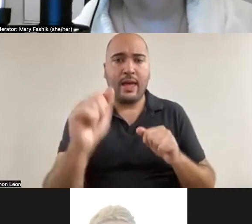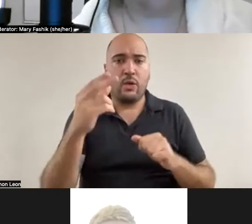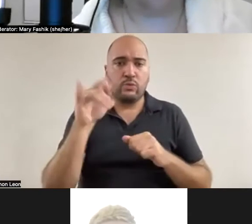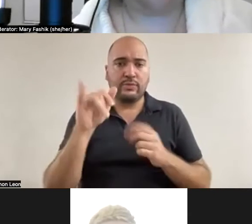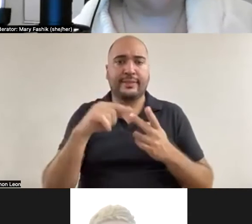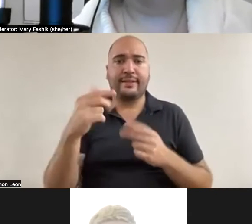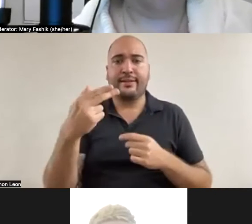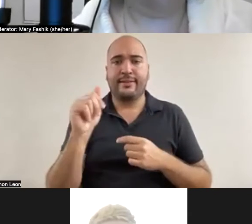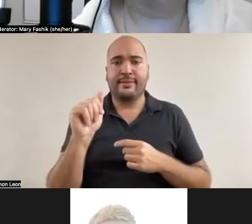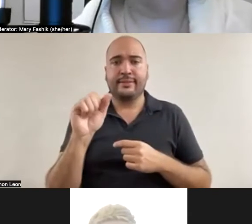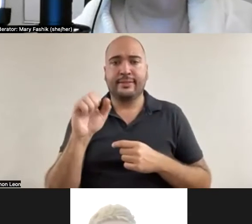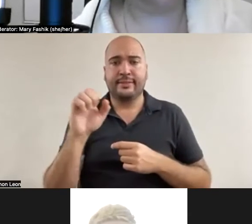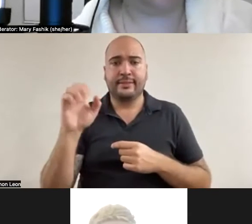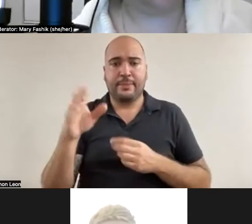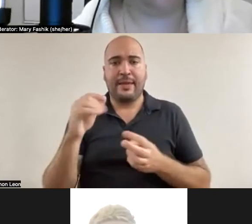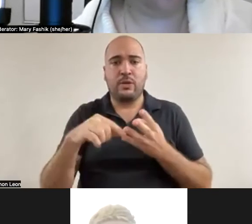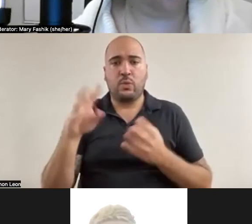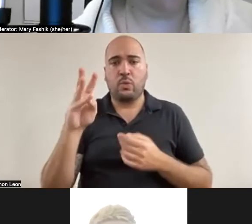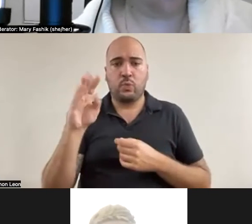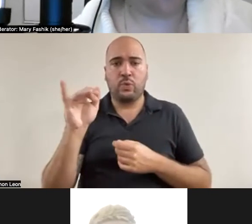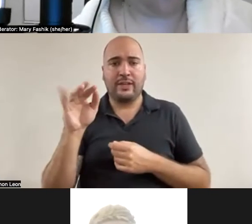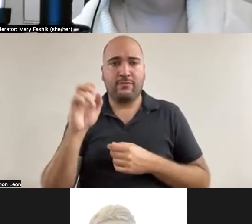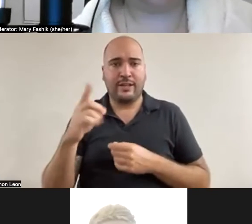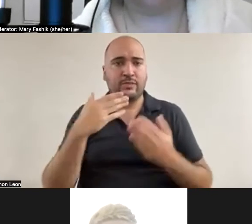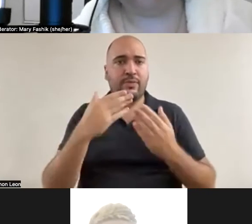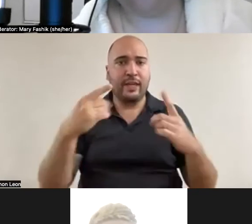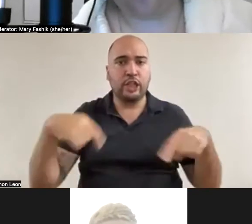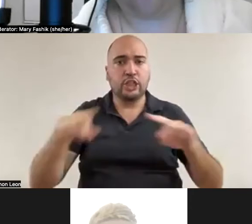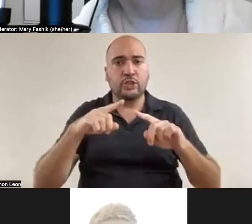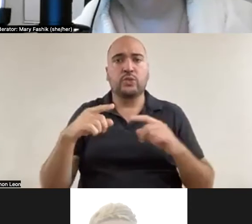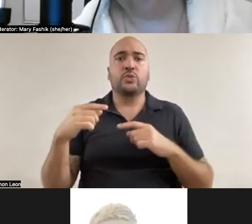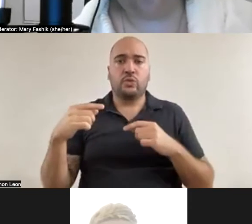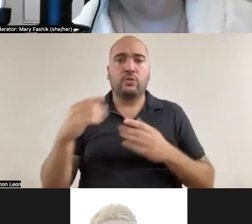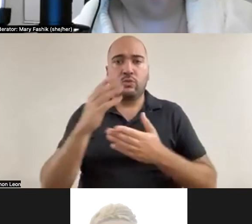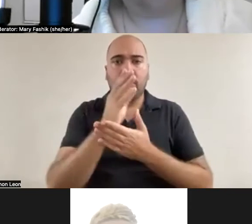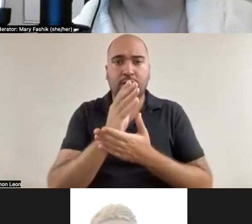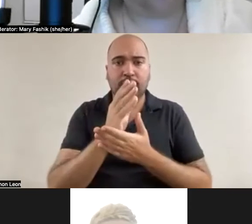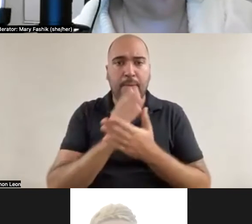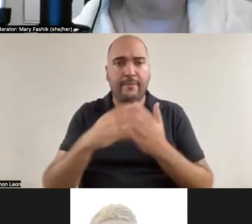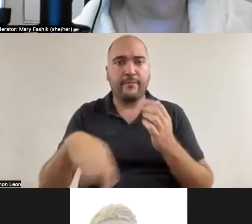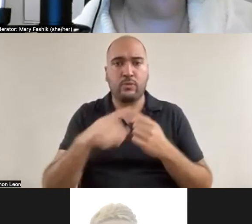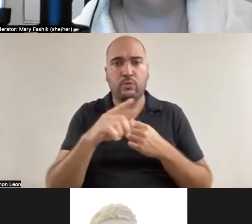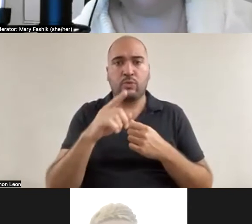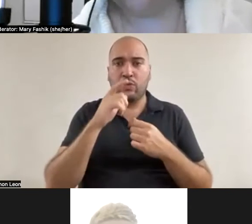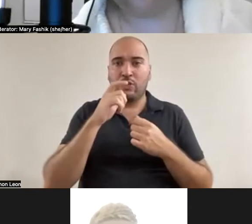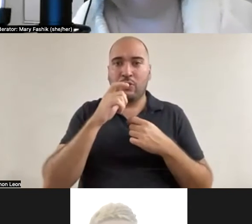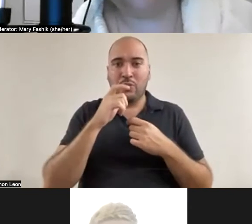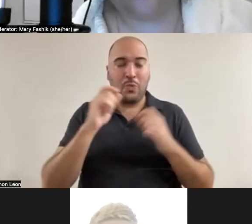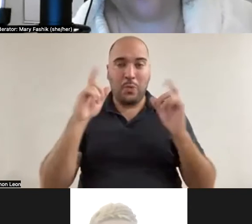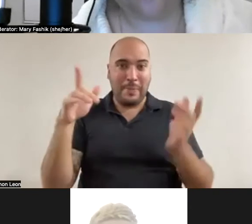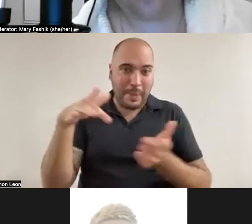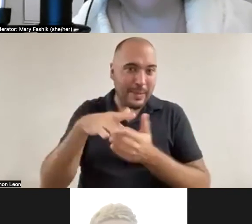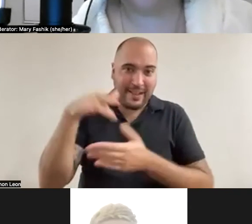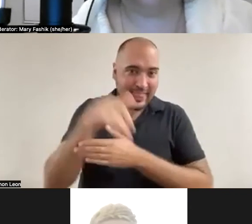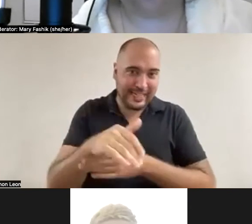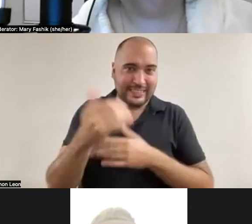Haseeb, and Winfred. Thank you. Some of who woke up in the middle of the